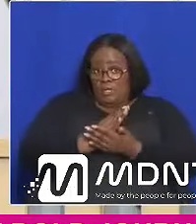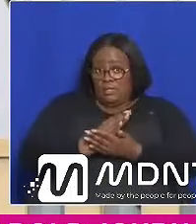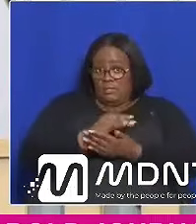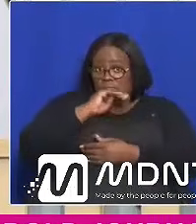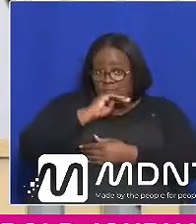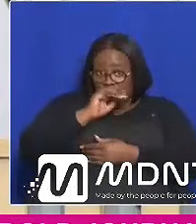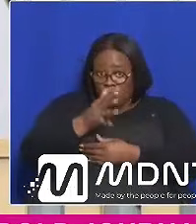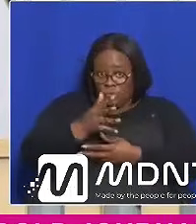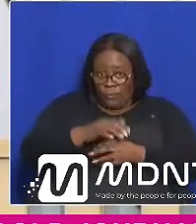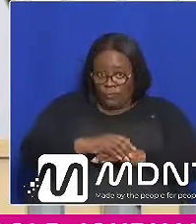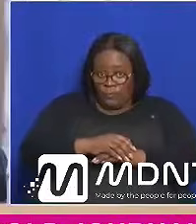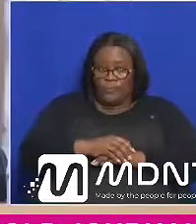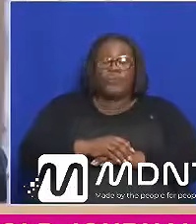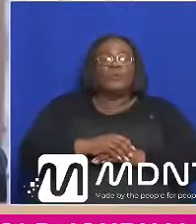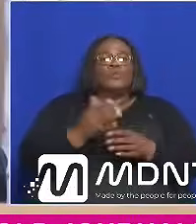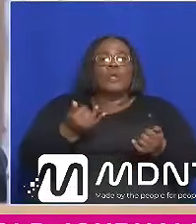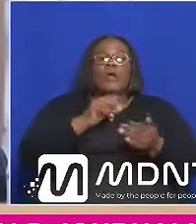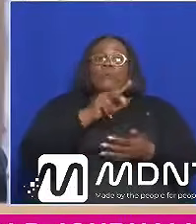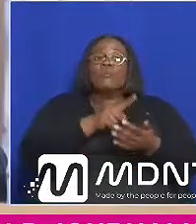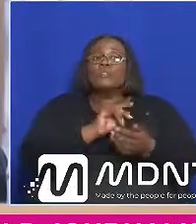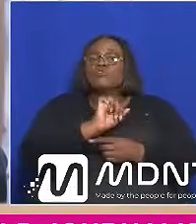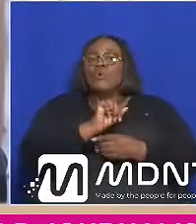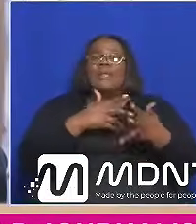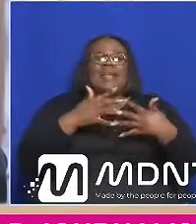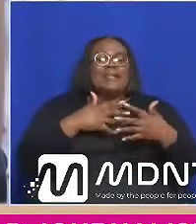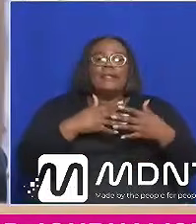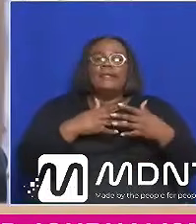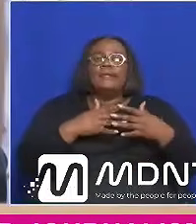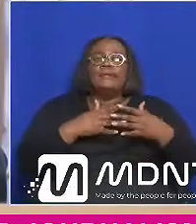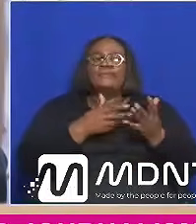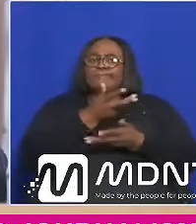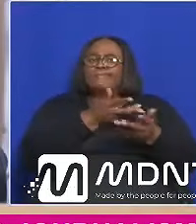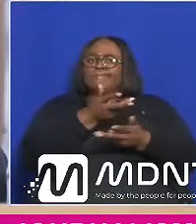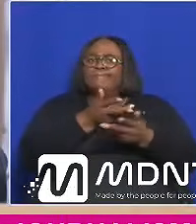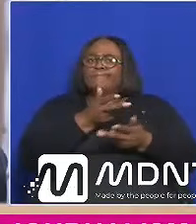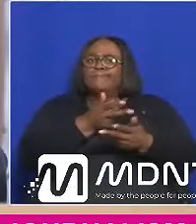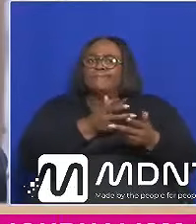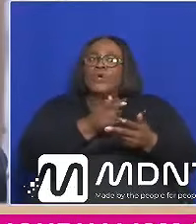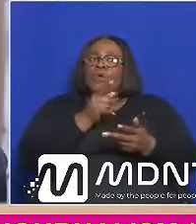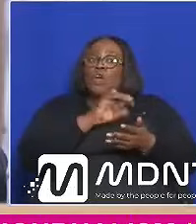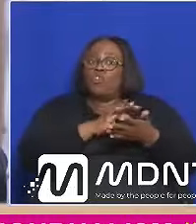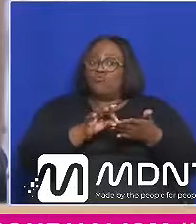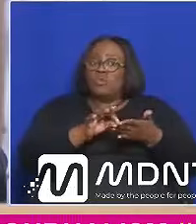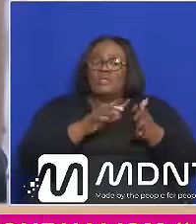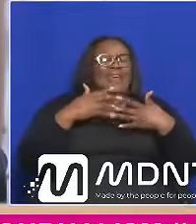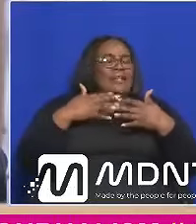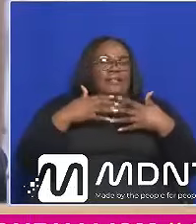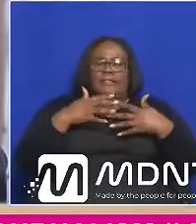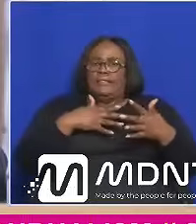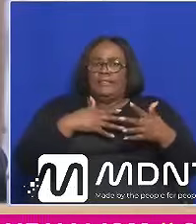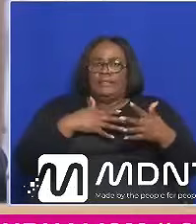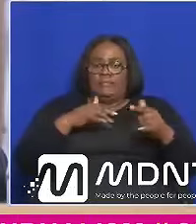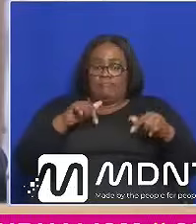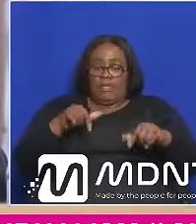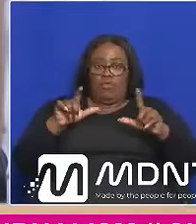is it your position that any engagement on that contract of any kind before this commission will